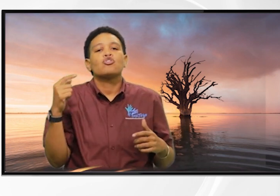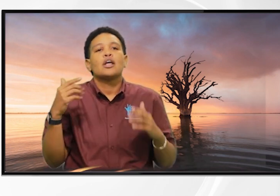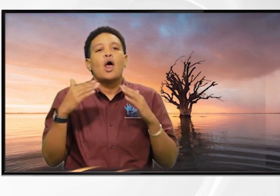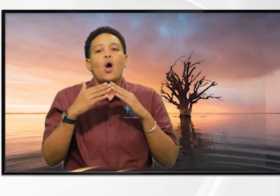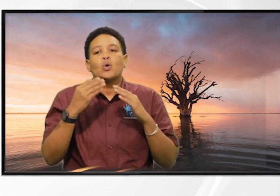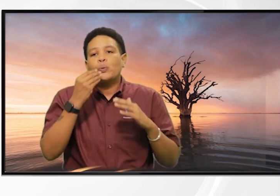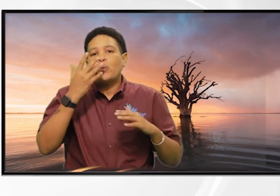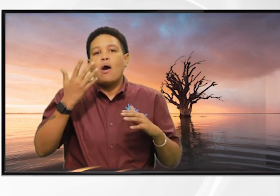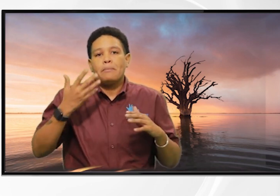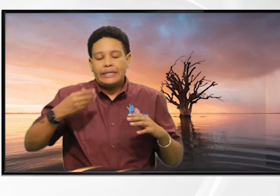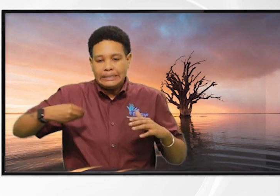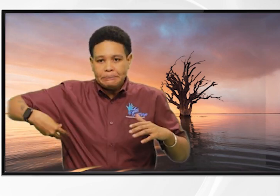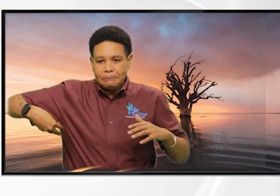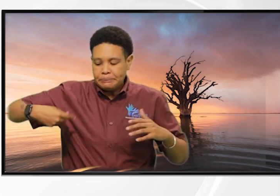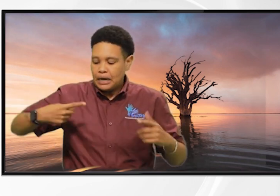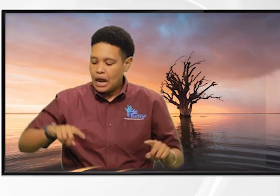warming.